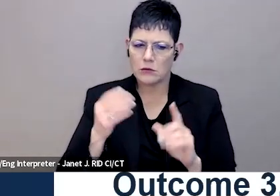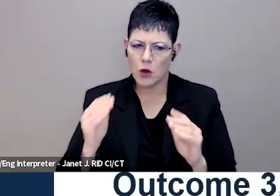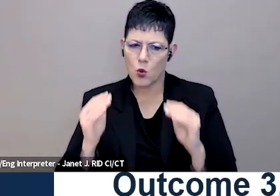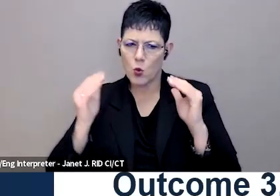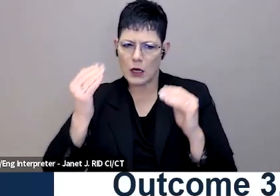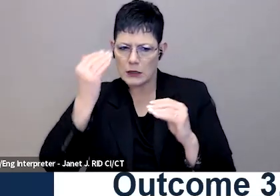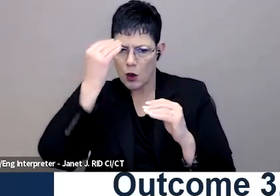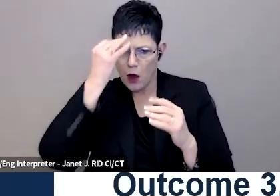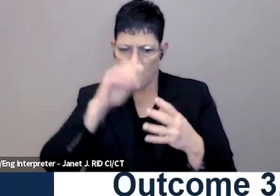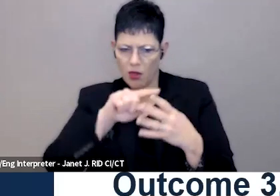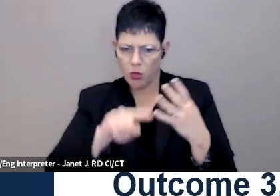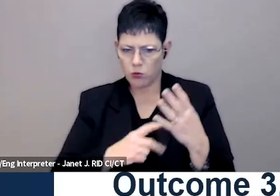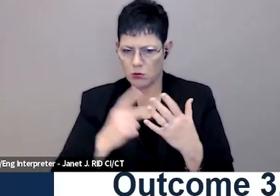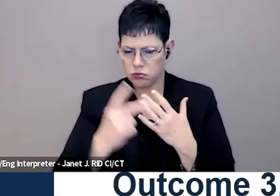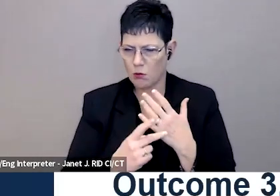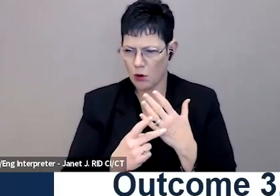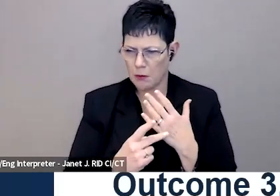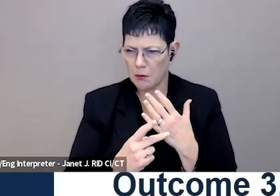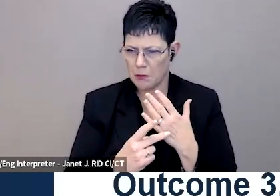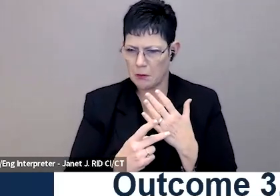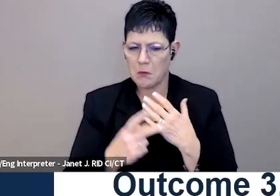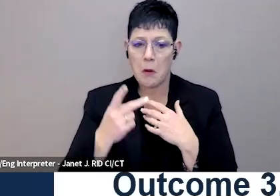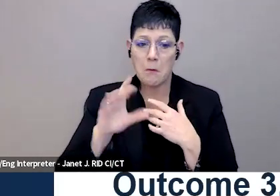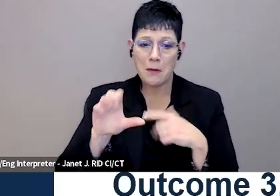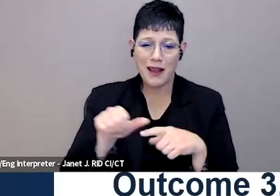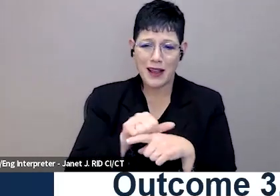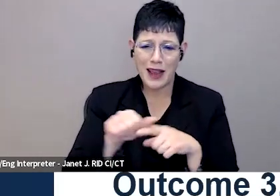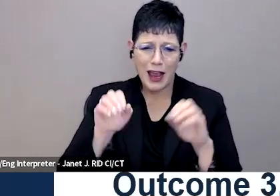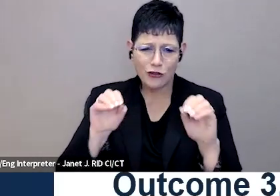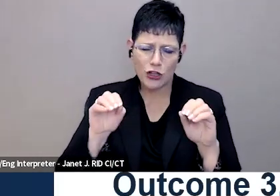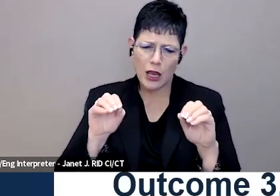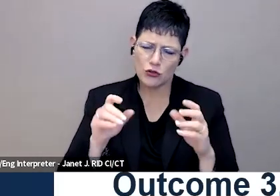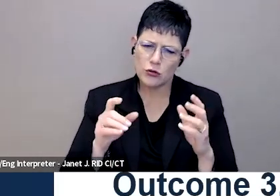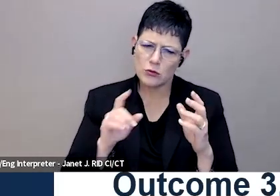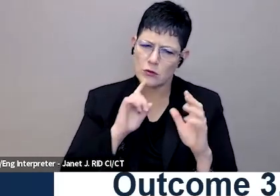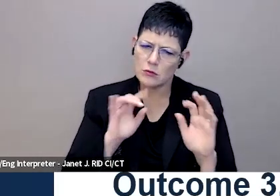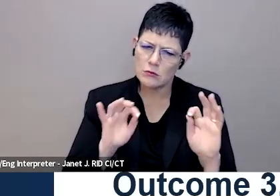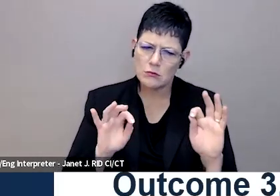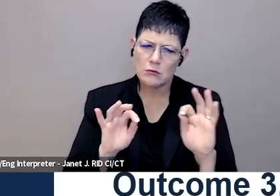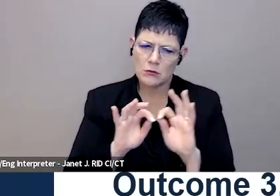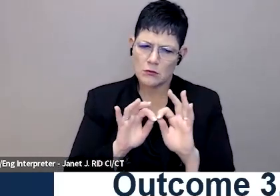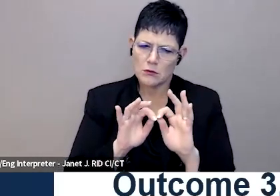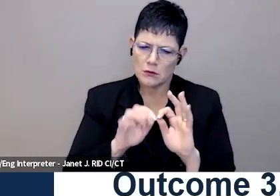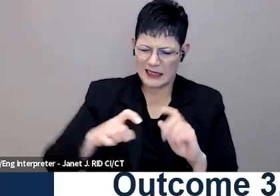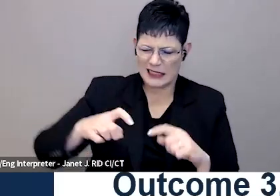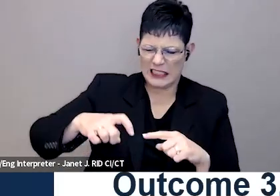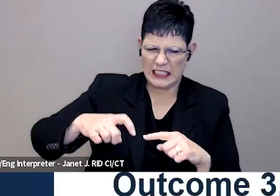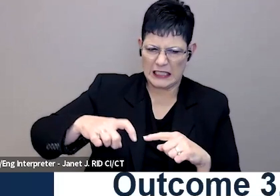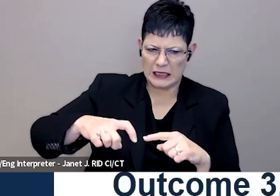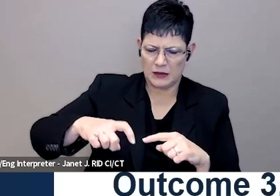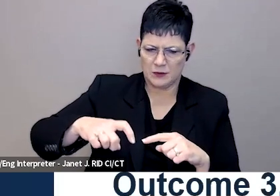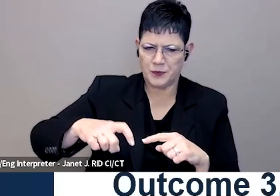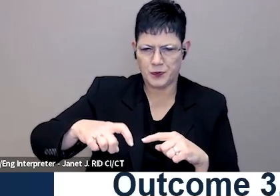awareness of these programs. Public education is definitely necessary to